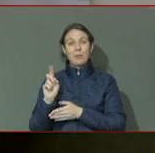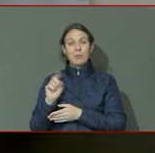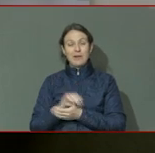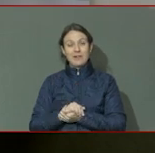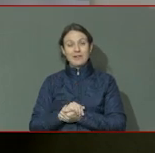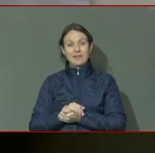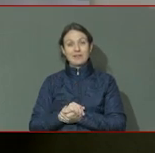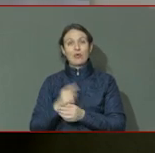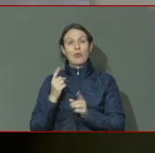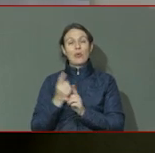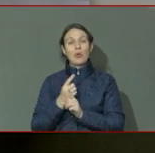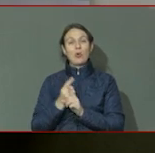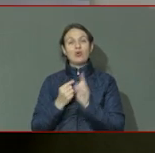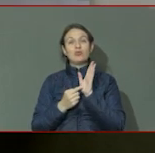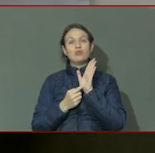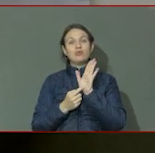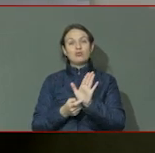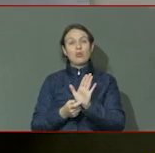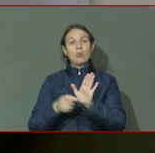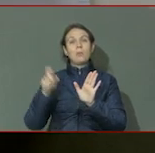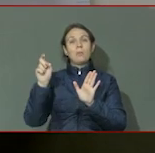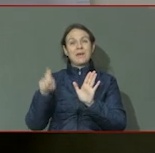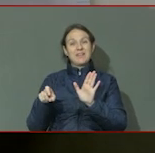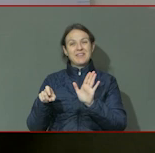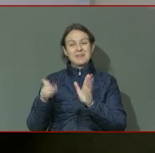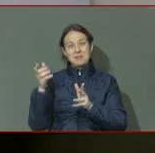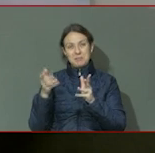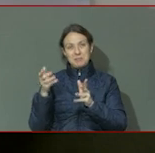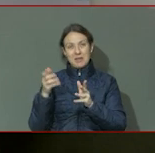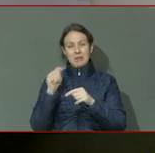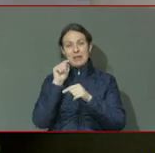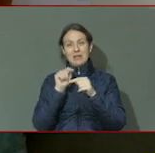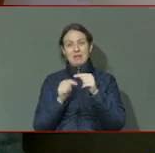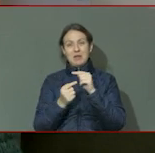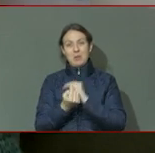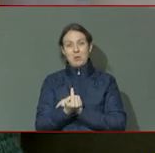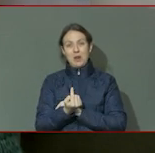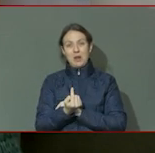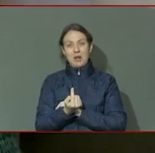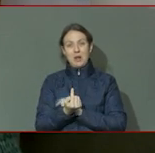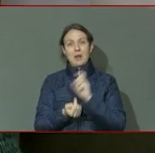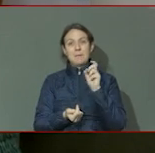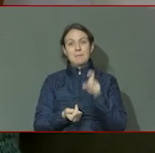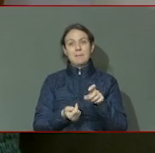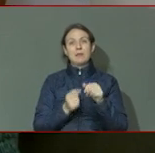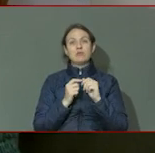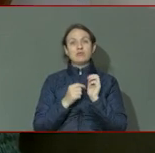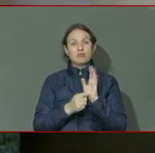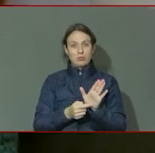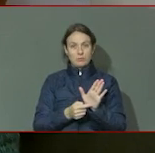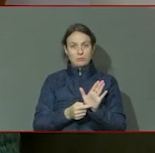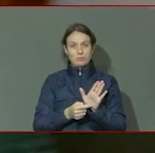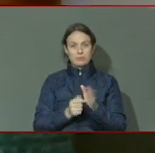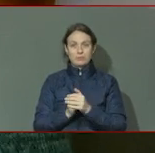must show me, and this is stupid, divided by 1, but I want to show that divided the division by